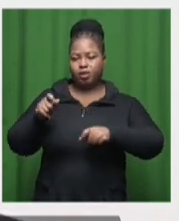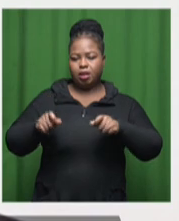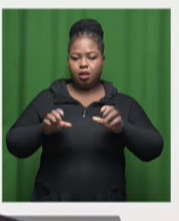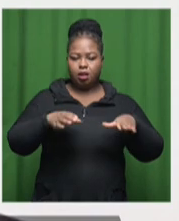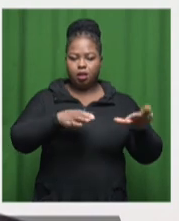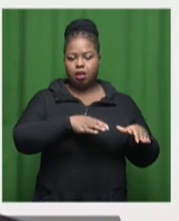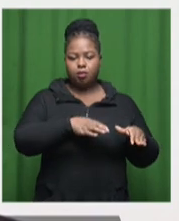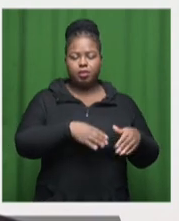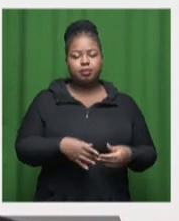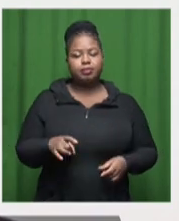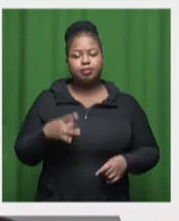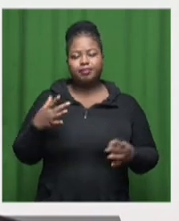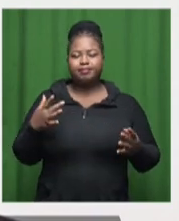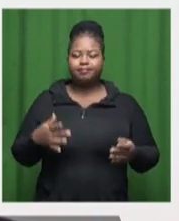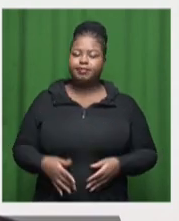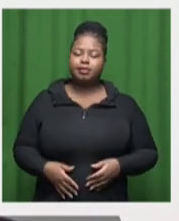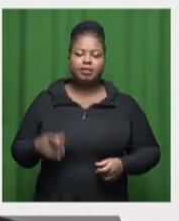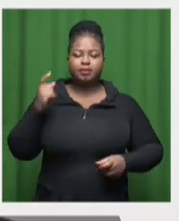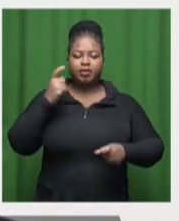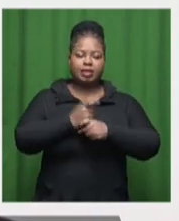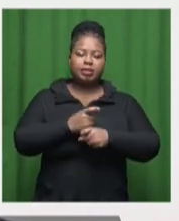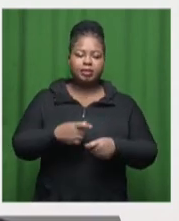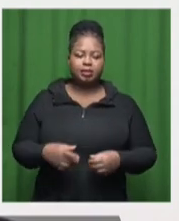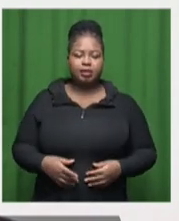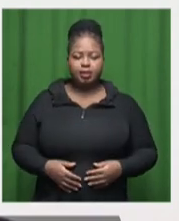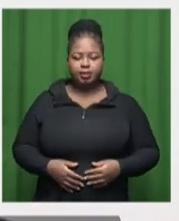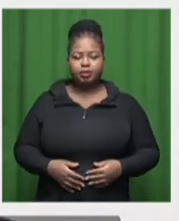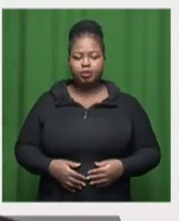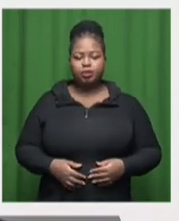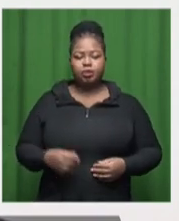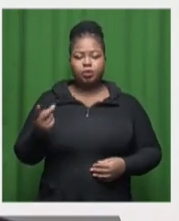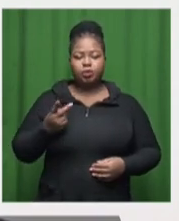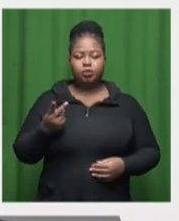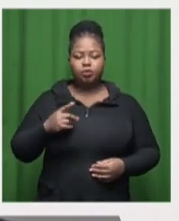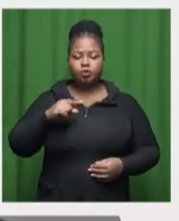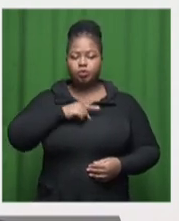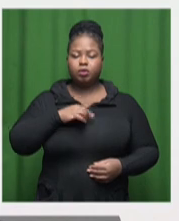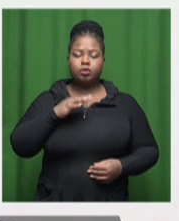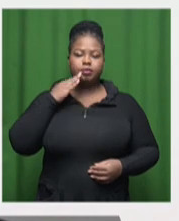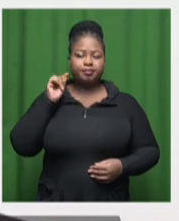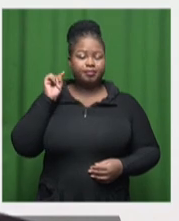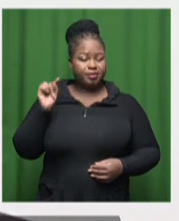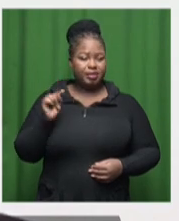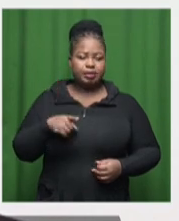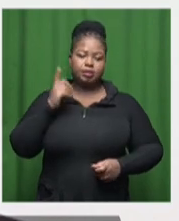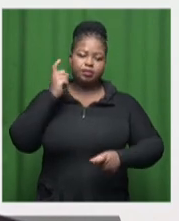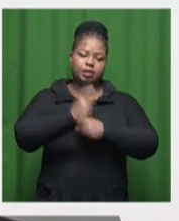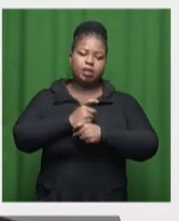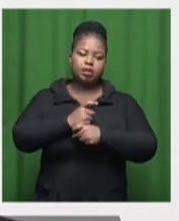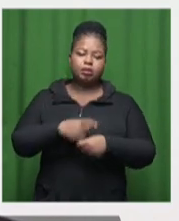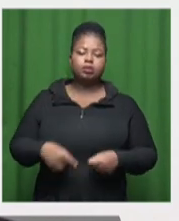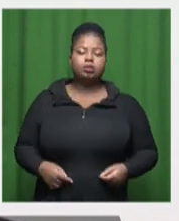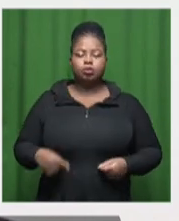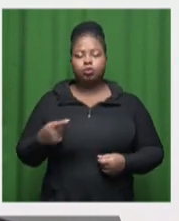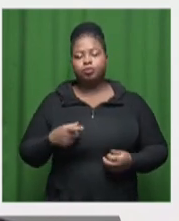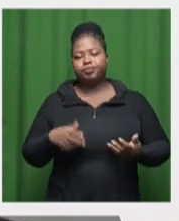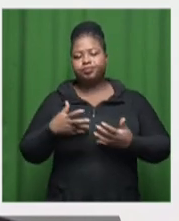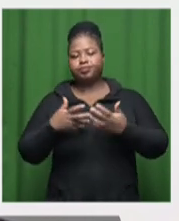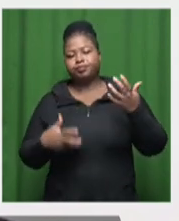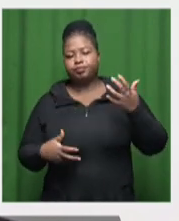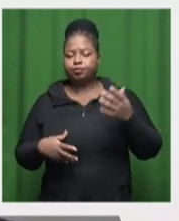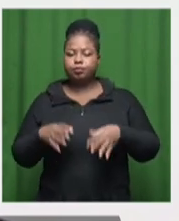sometimes find it very, very difficult, or the citizens, the voters, find it very, very difficult to align themselves